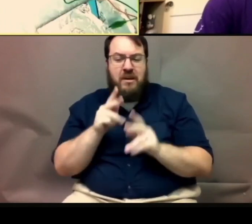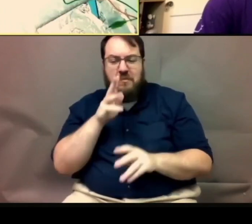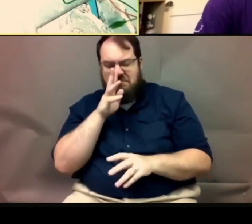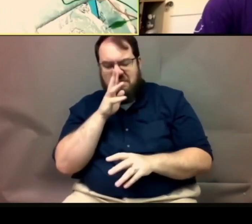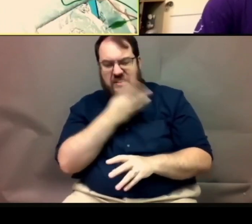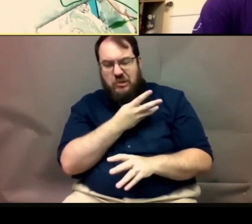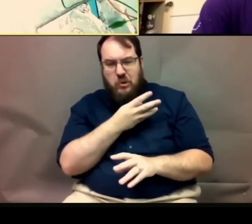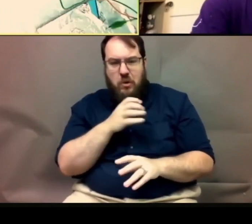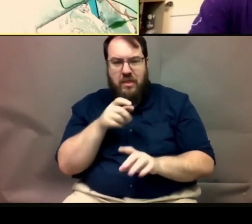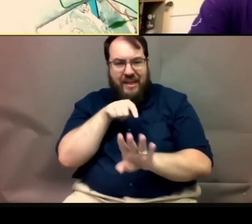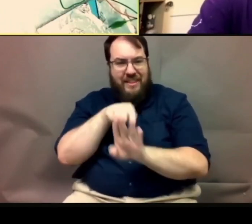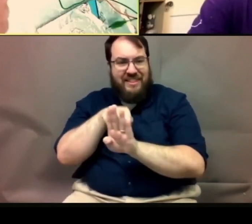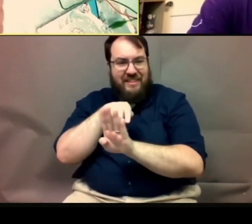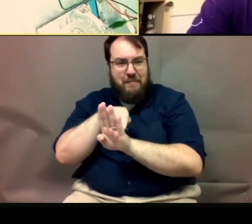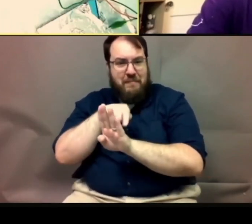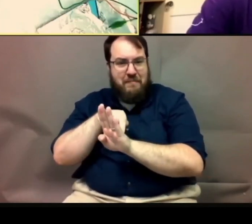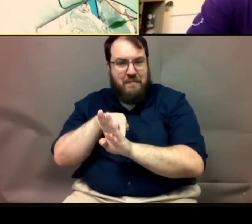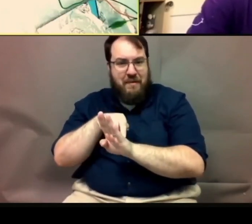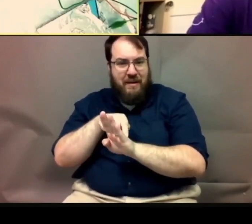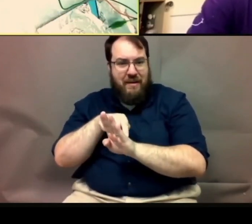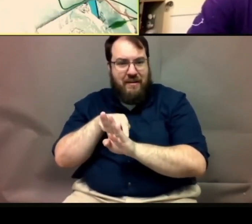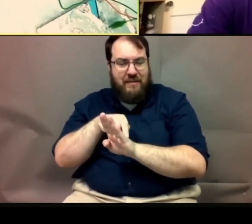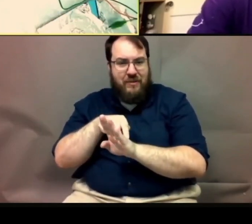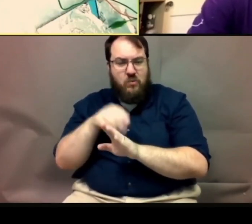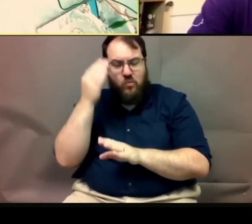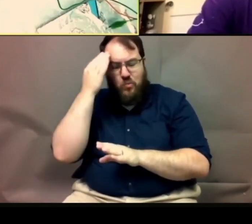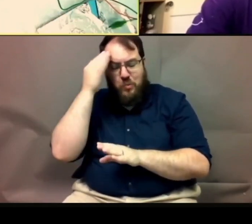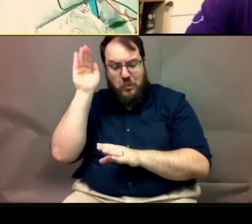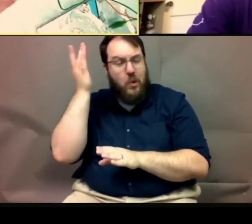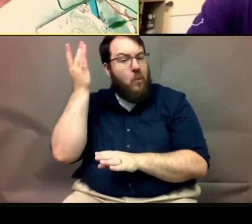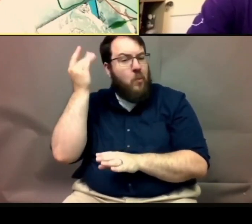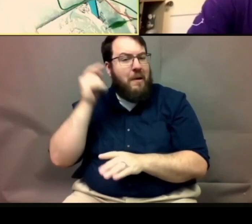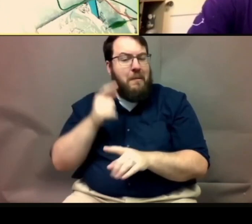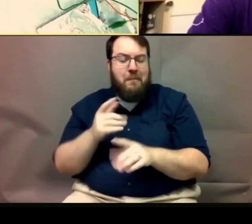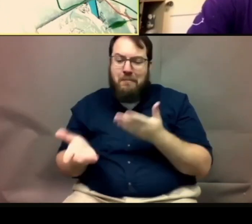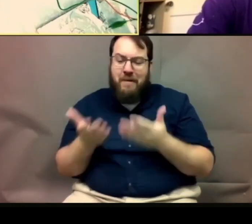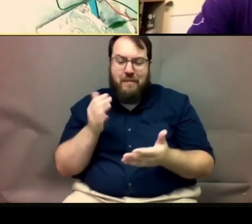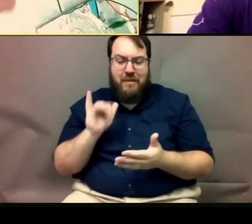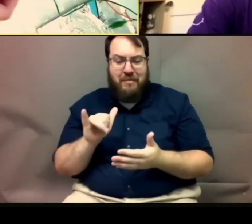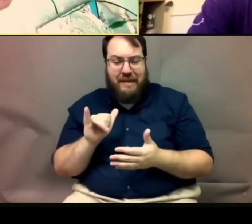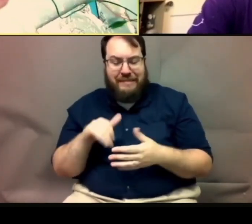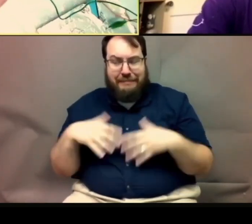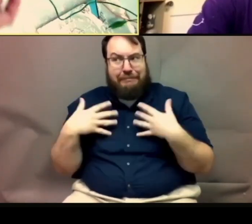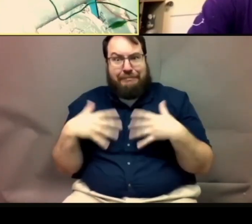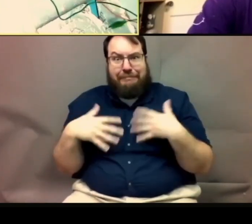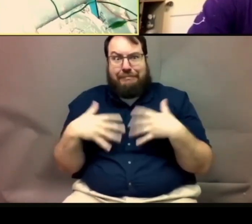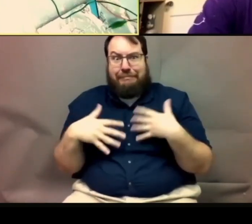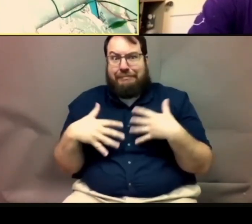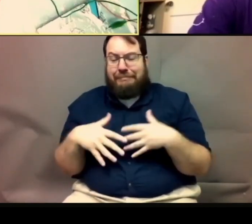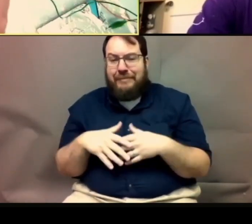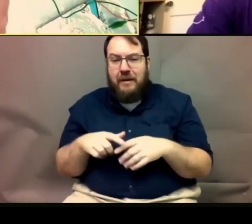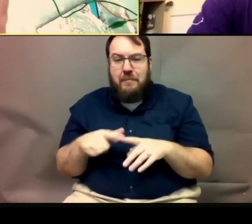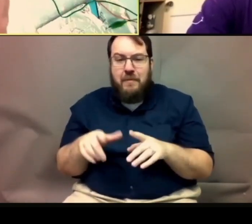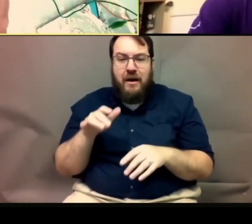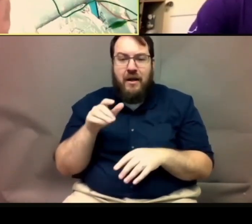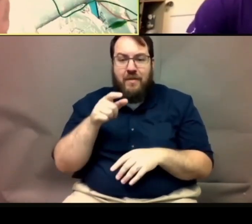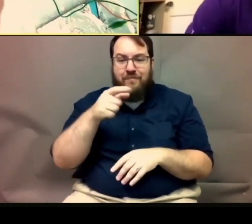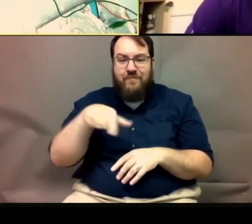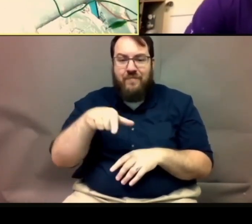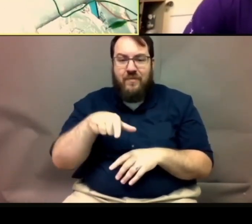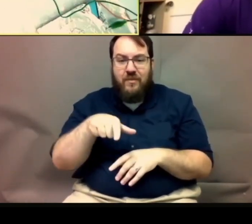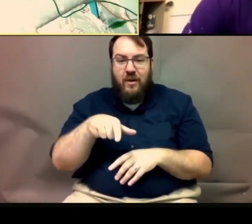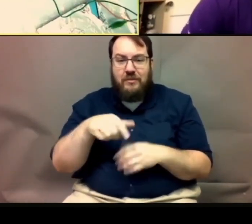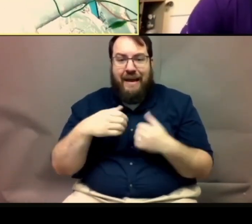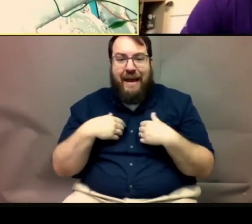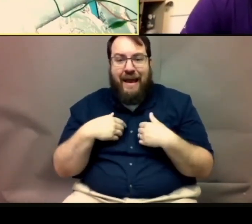we don't know if that's because these headers are intimidating or what is happening. So these backpacks break out what's on the